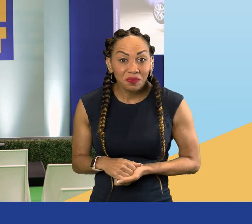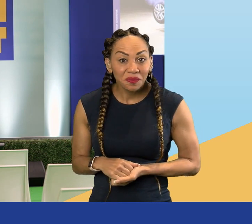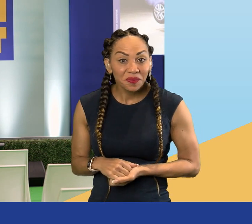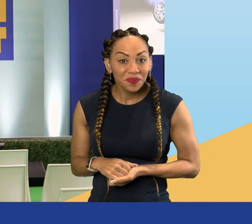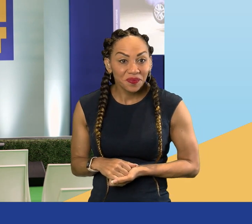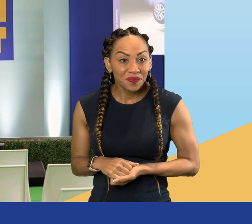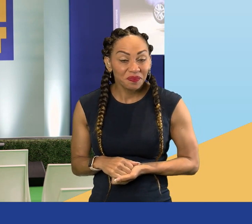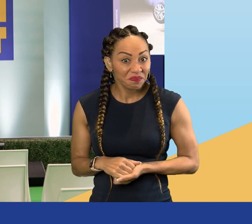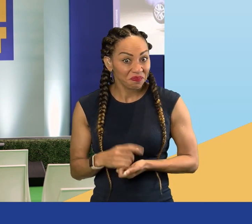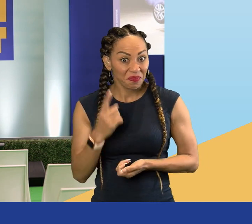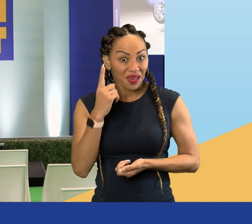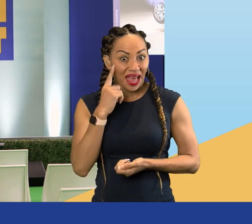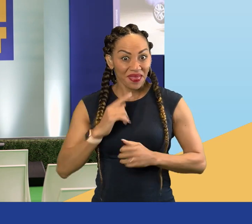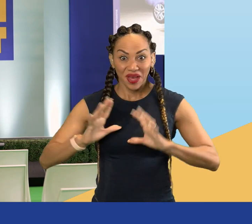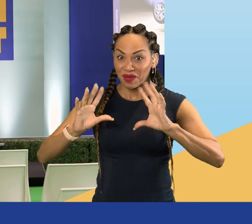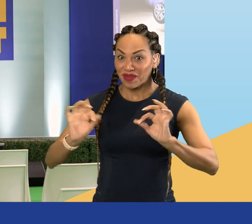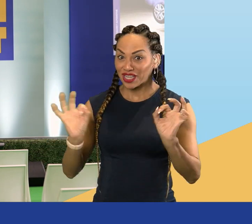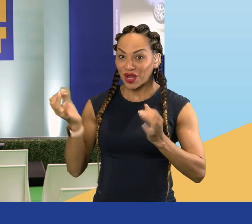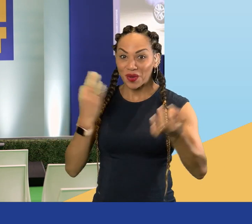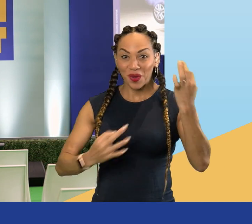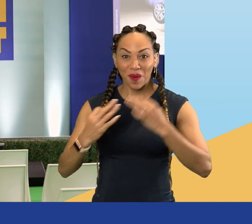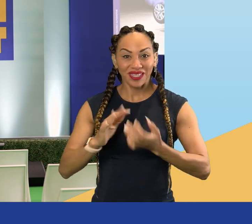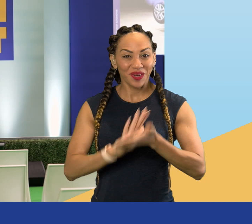Okay, then. I think that's us done. Fantastic. Thank you very much.